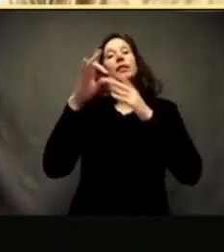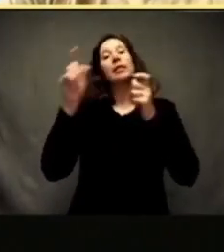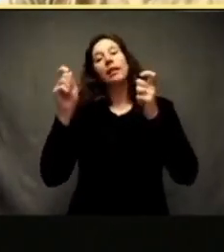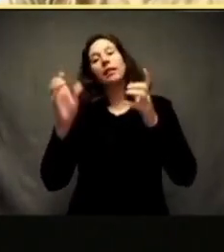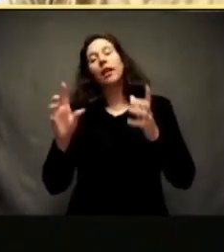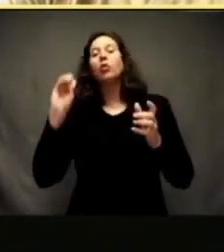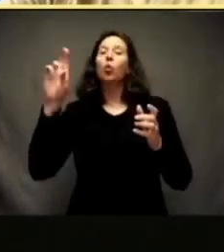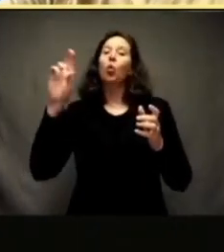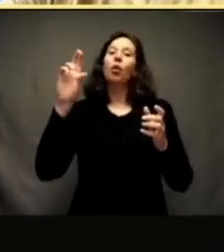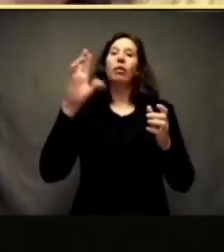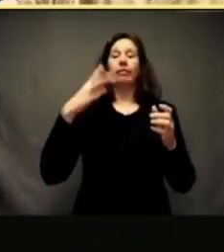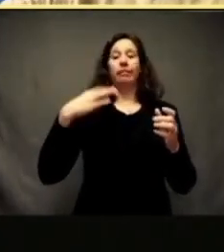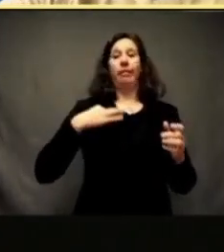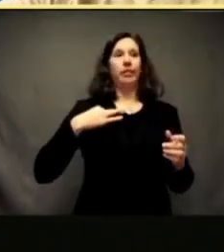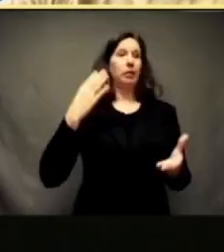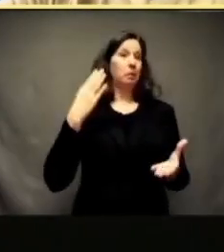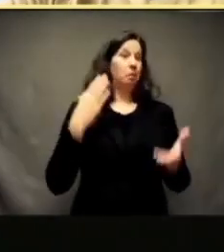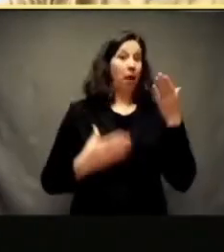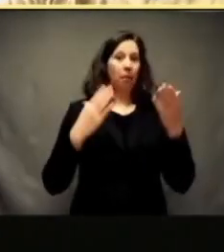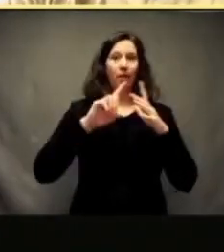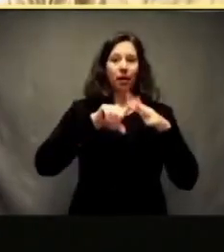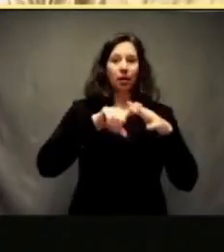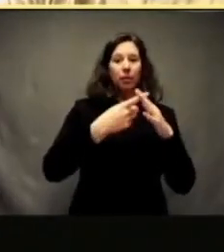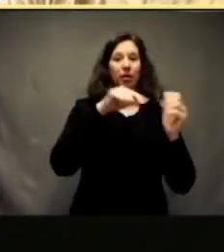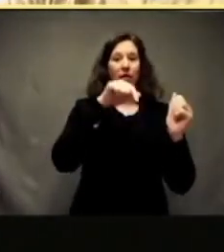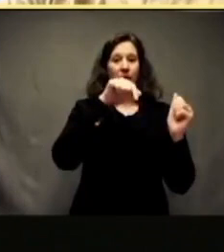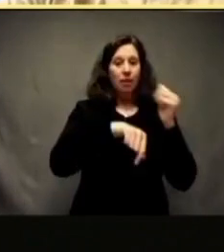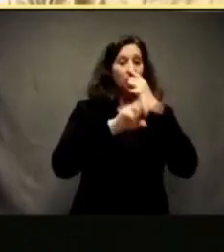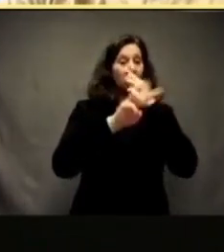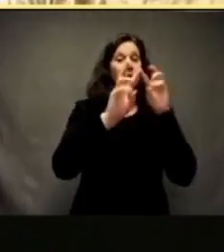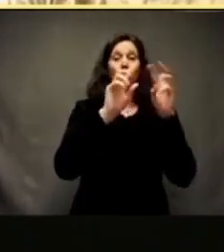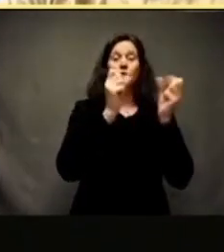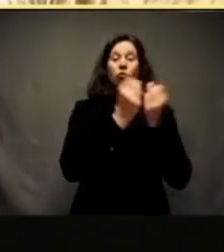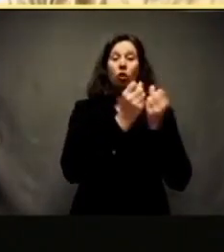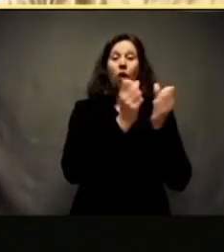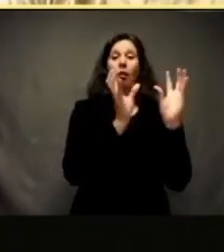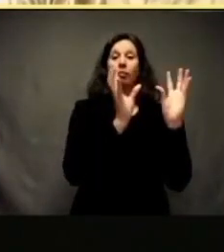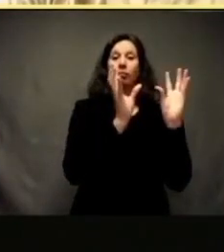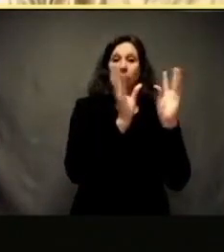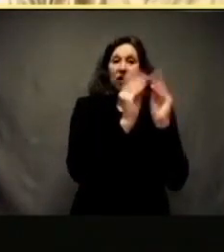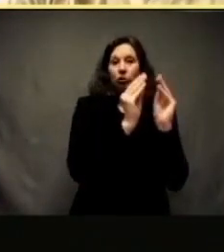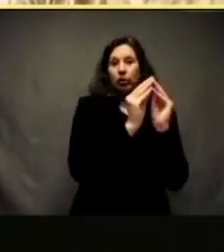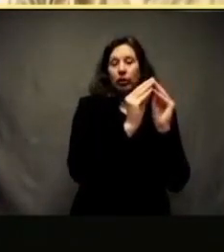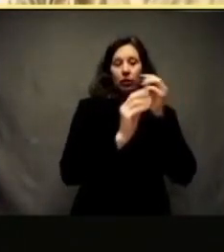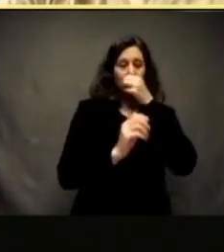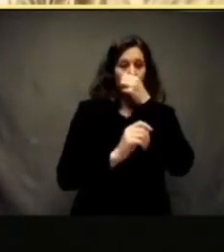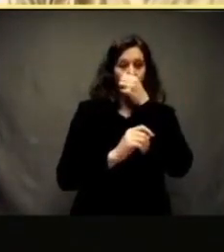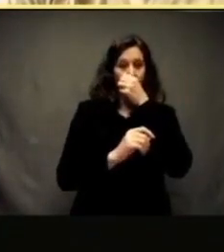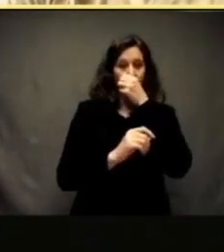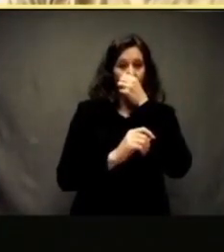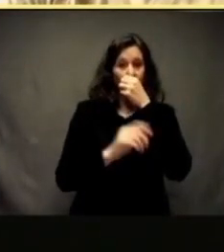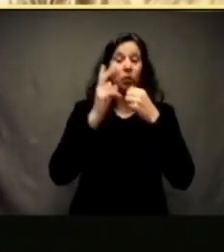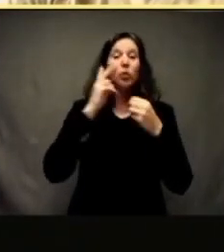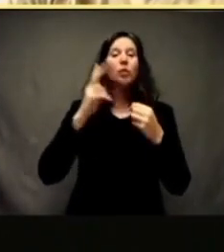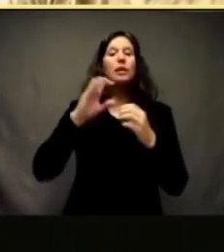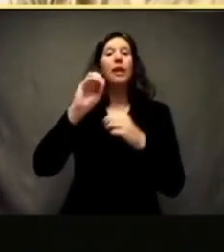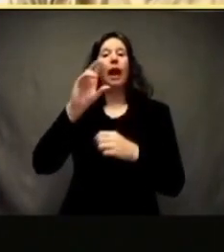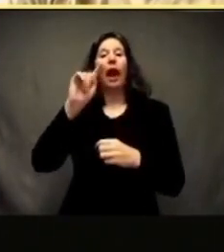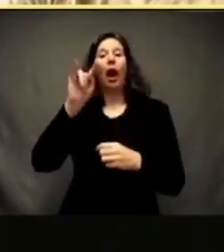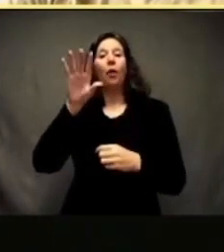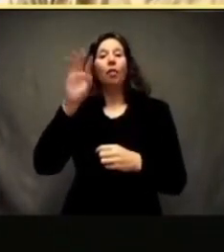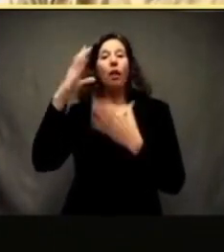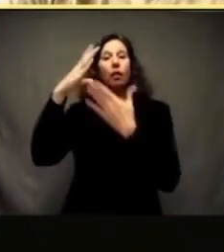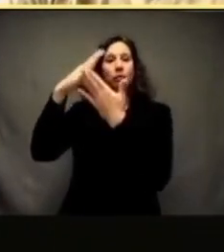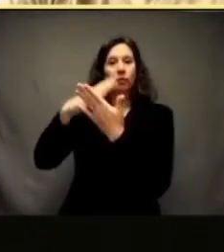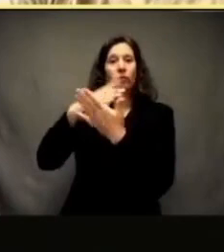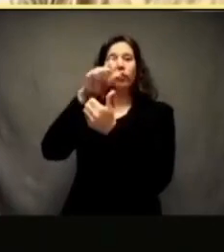who might be implementing this workshop series. You'll find outlines for each part of the workshop